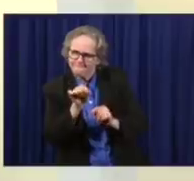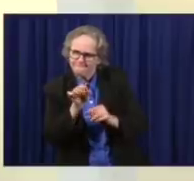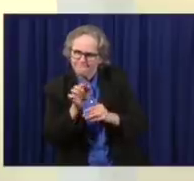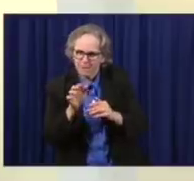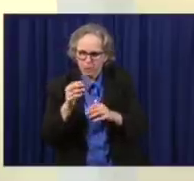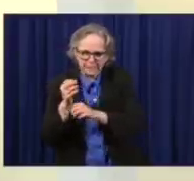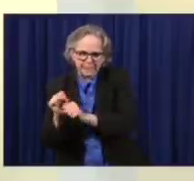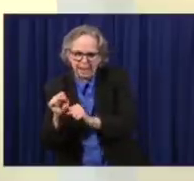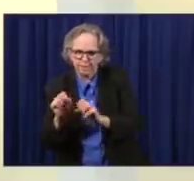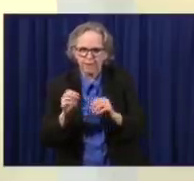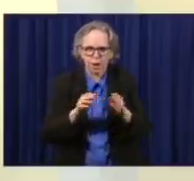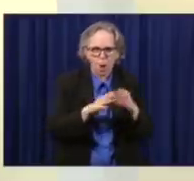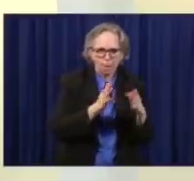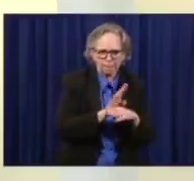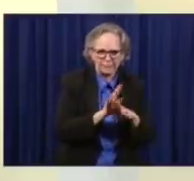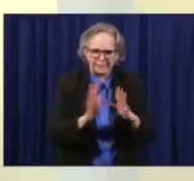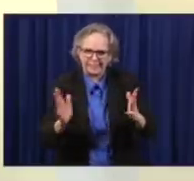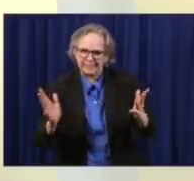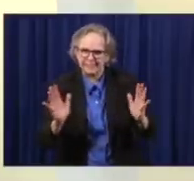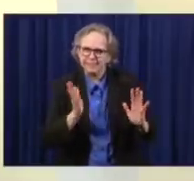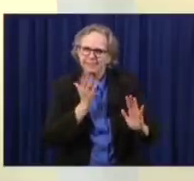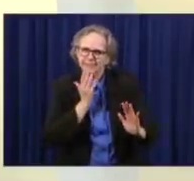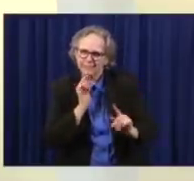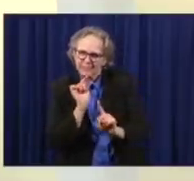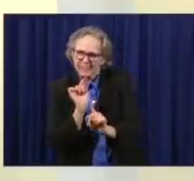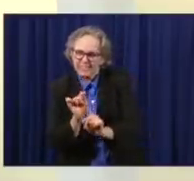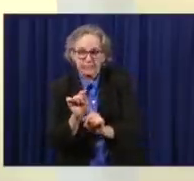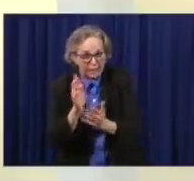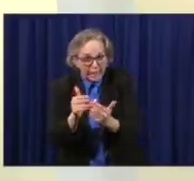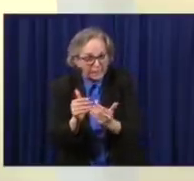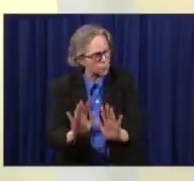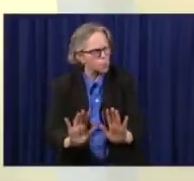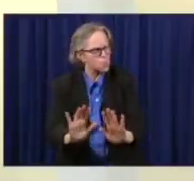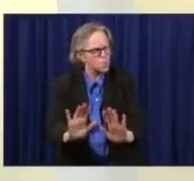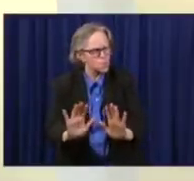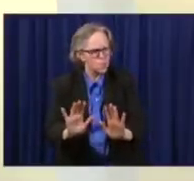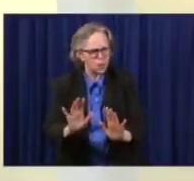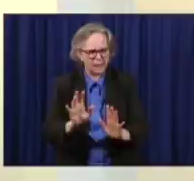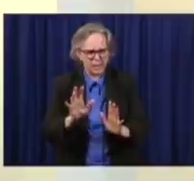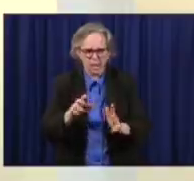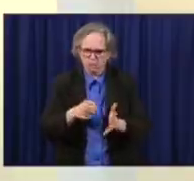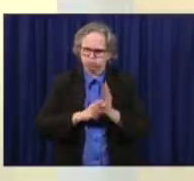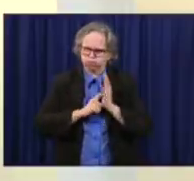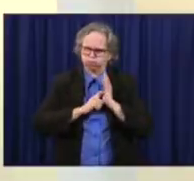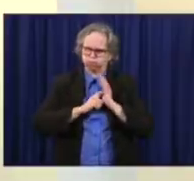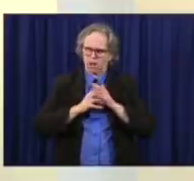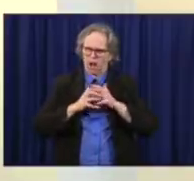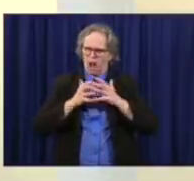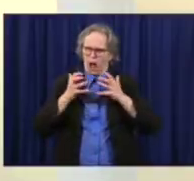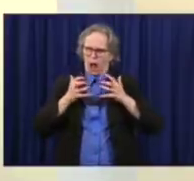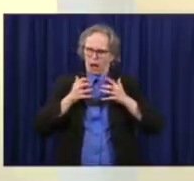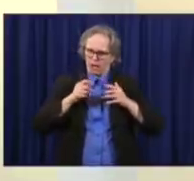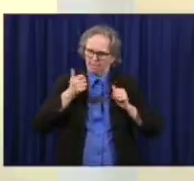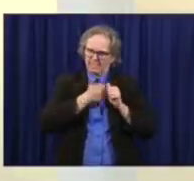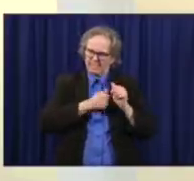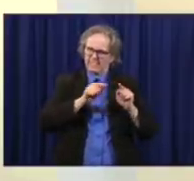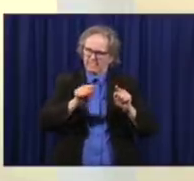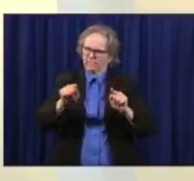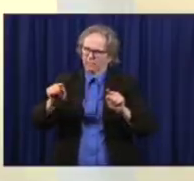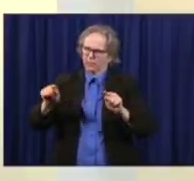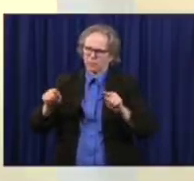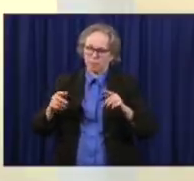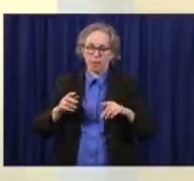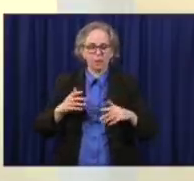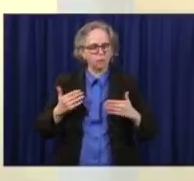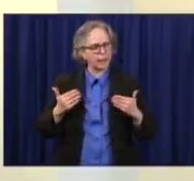It's still asking more of us. But we are moving forward. As the lieutenant governor said, he said we must and can do